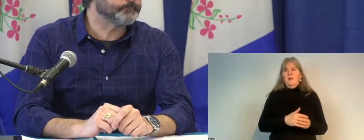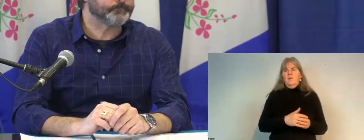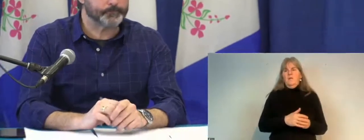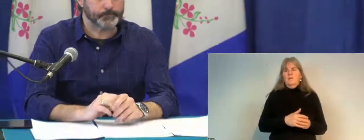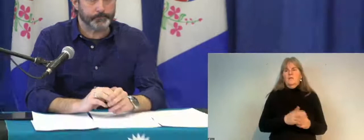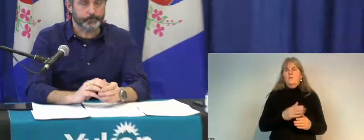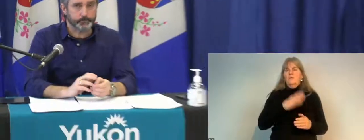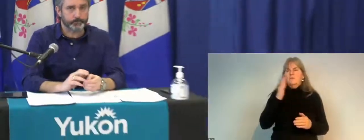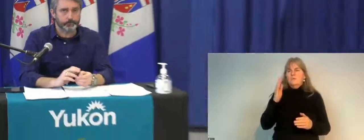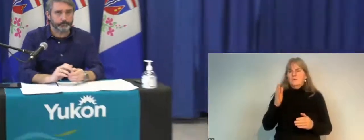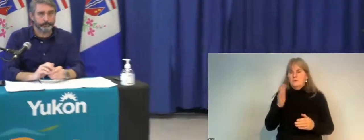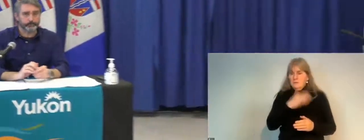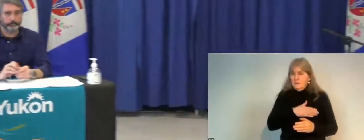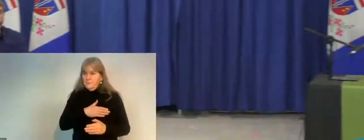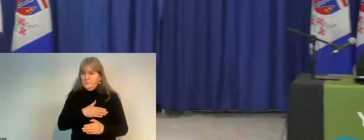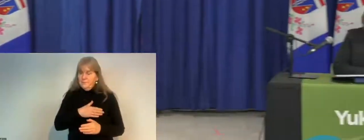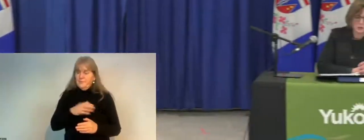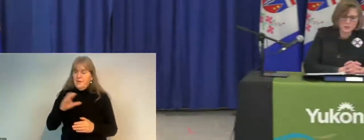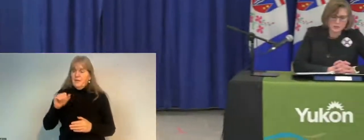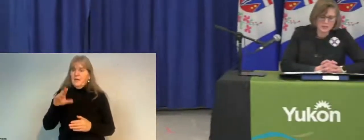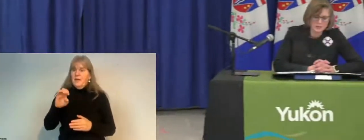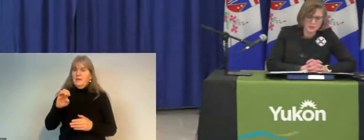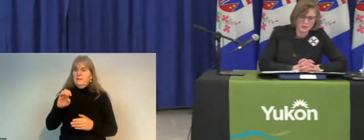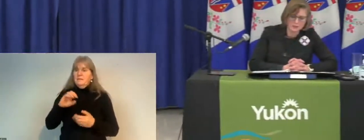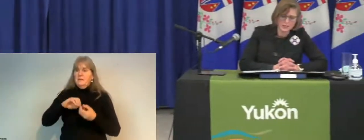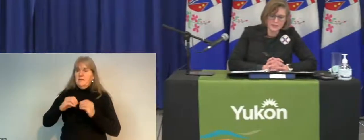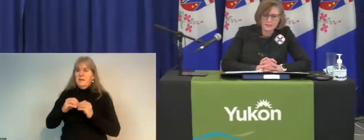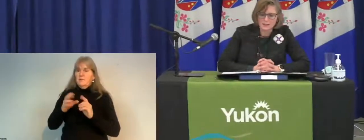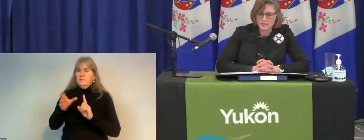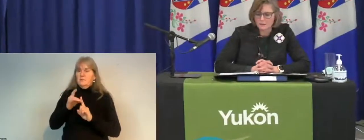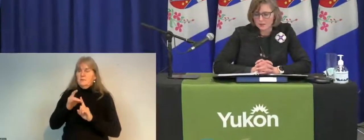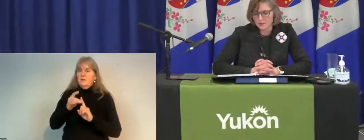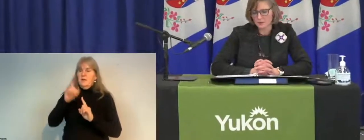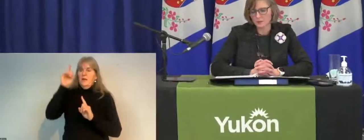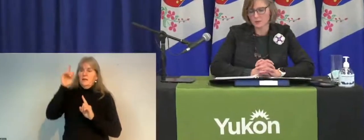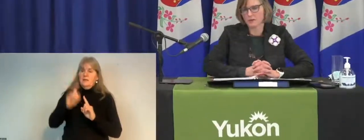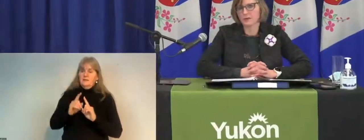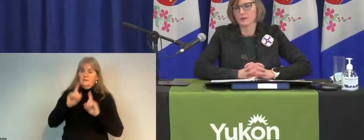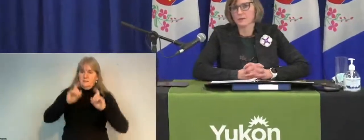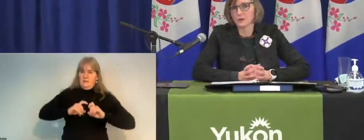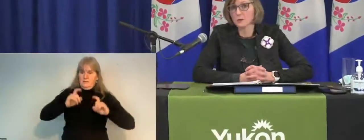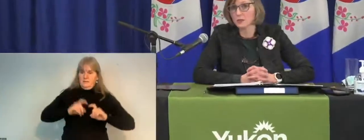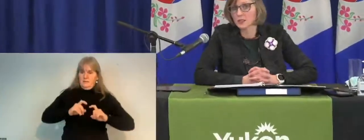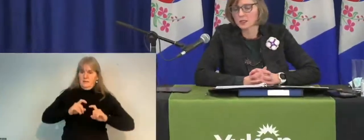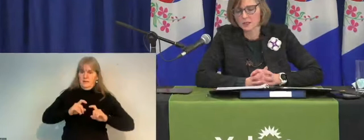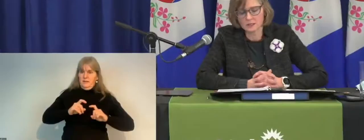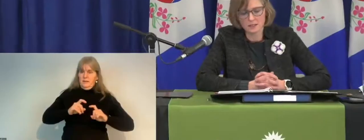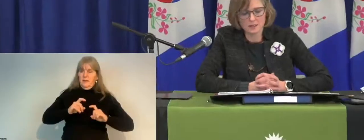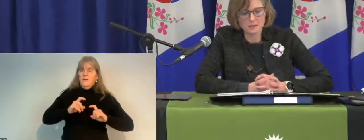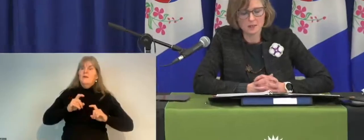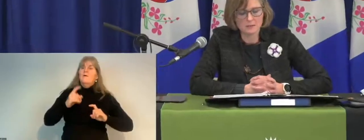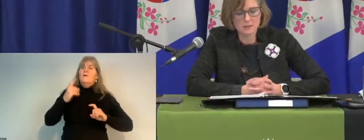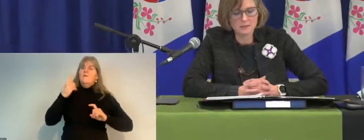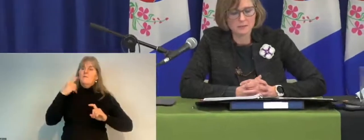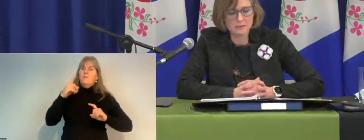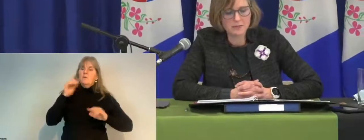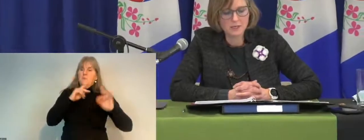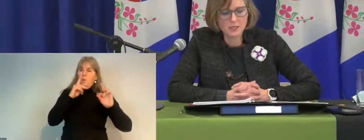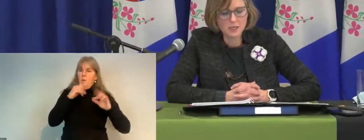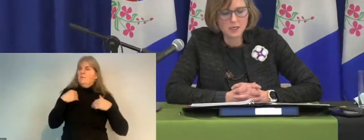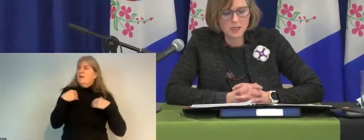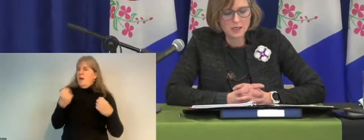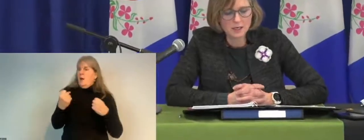it means for case counts, when we decrease our testing rates amongst people with good immunity and mild